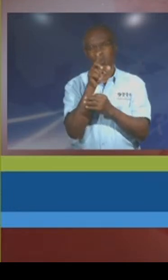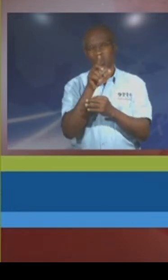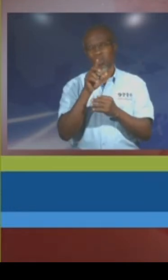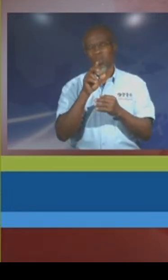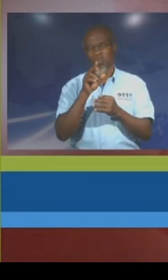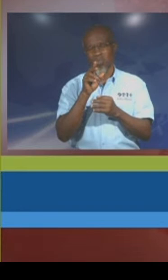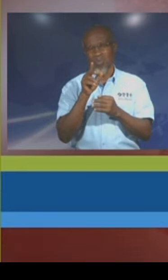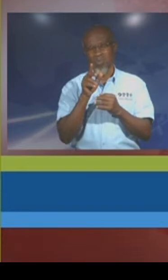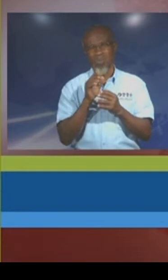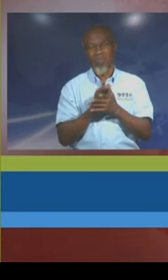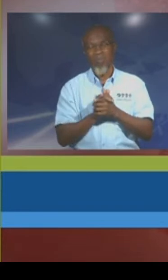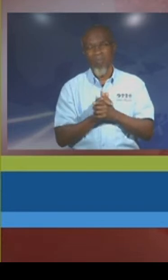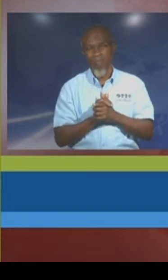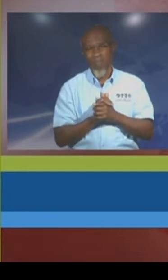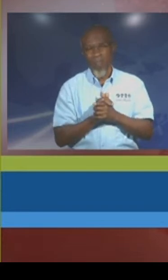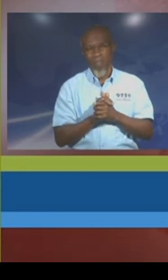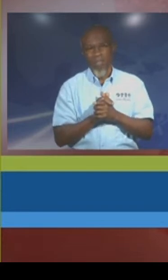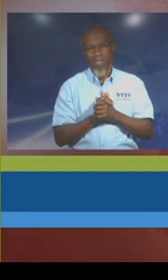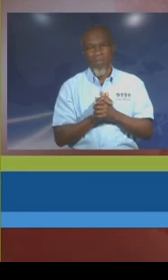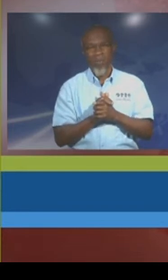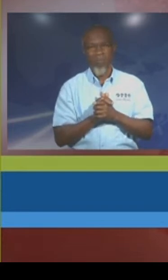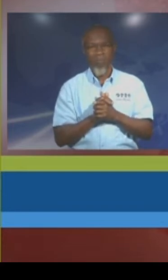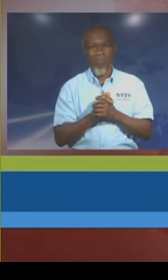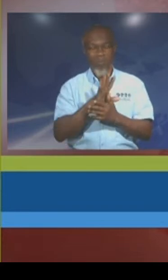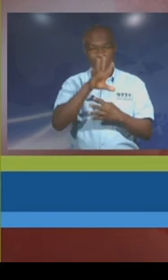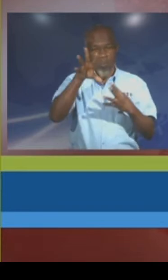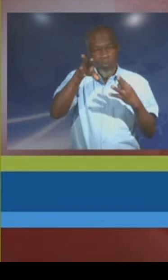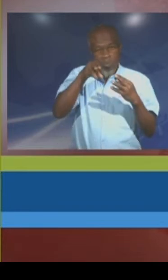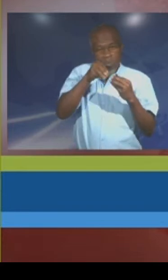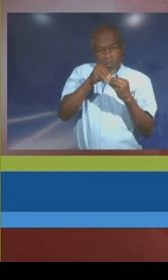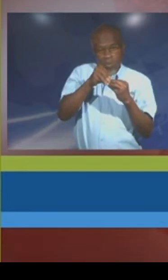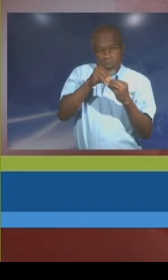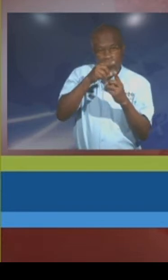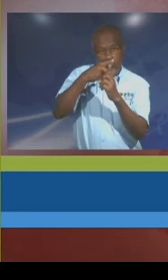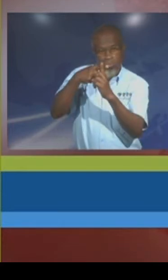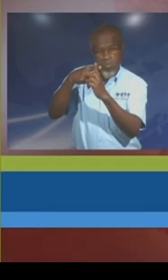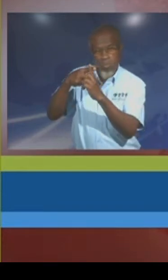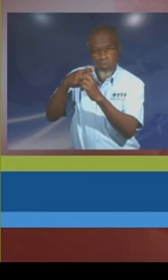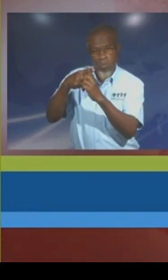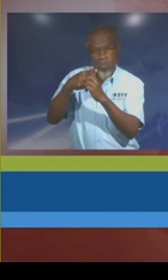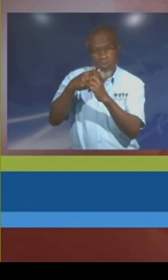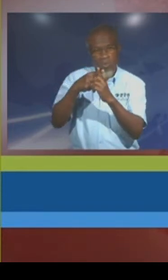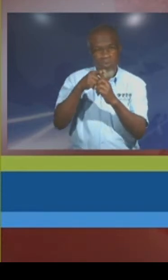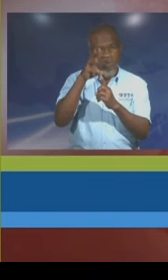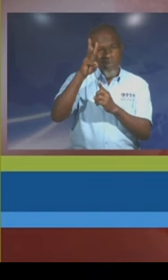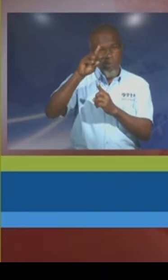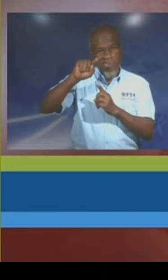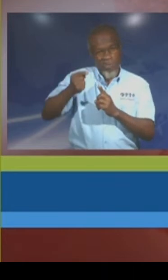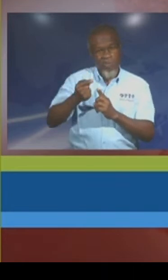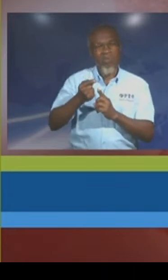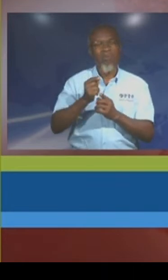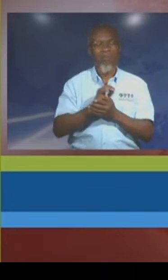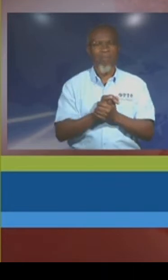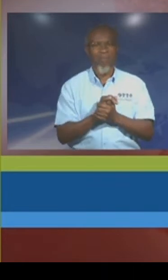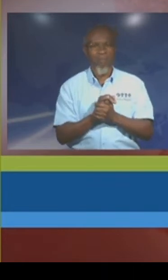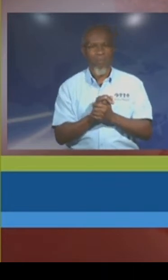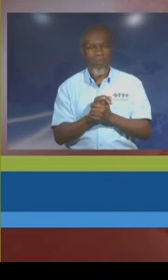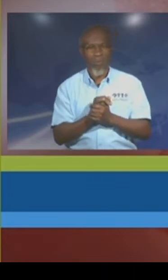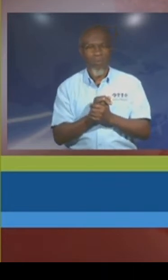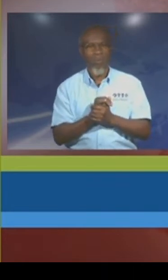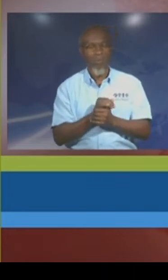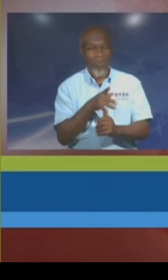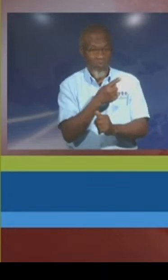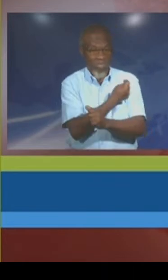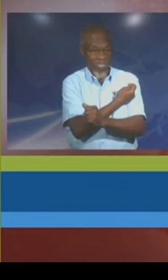lost loved ones during that period. Total active cases now stand at 6,000. And again, the vaccination status